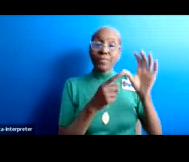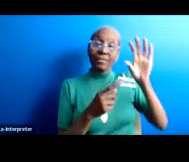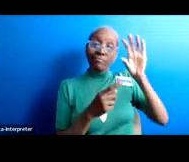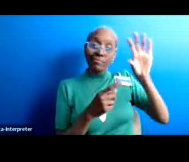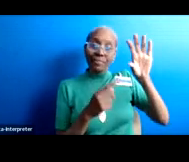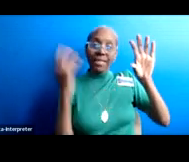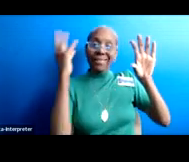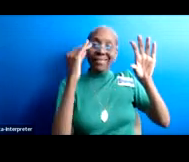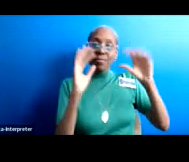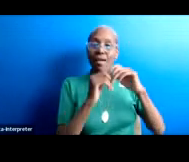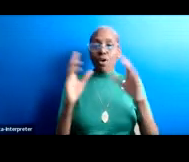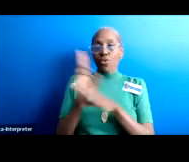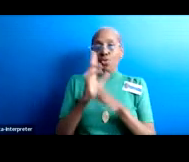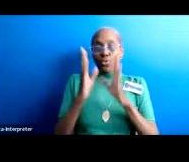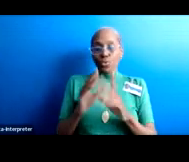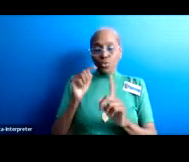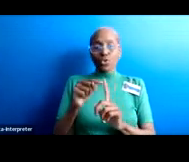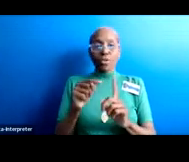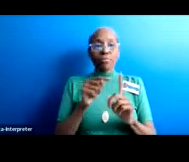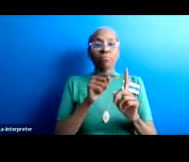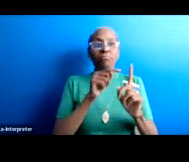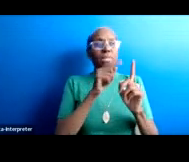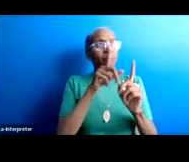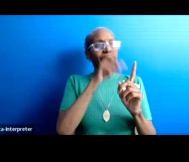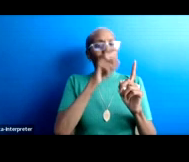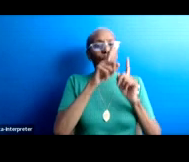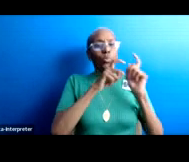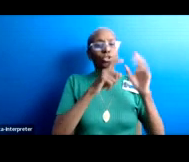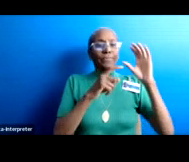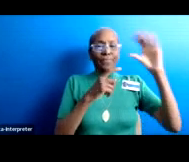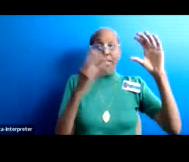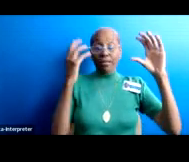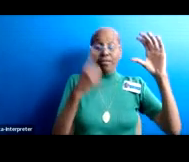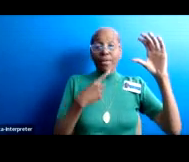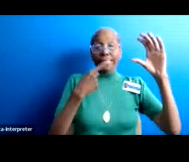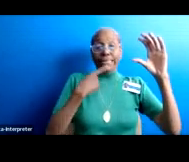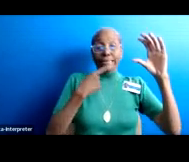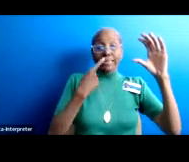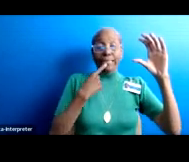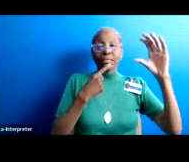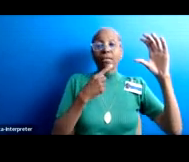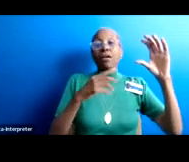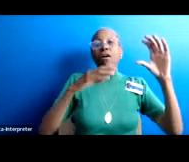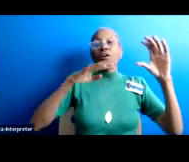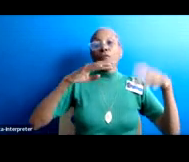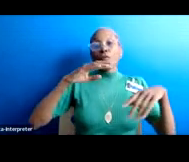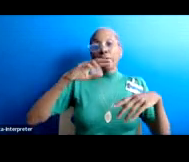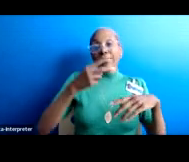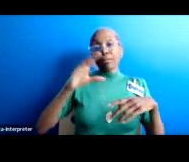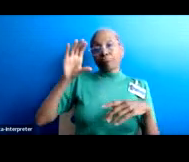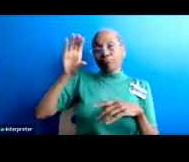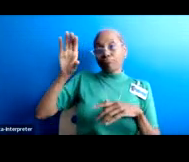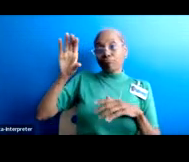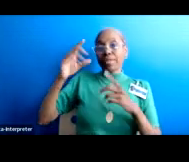trying to think about how our user might question themselves. Then we're going to talk about how we're going to think about how the user is